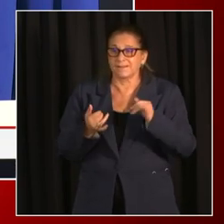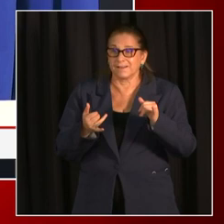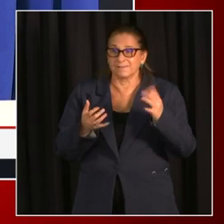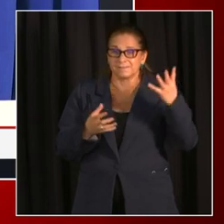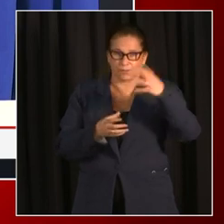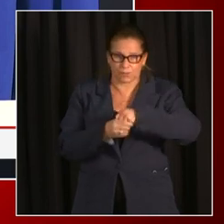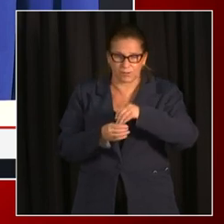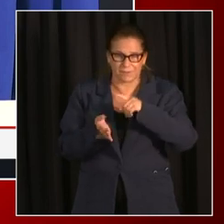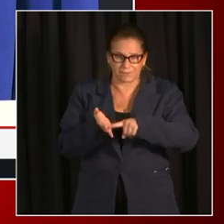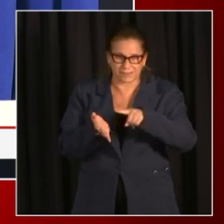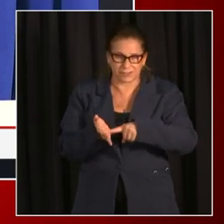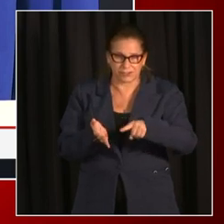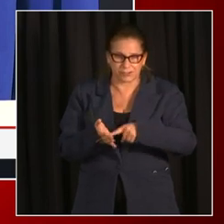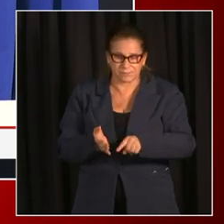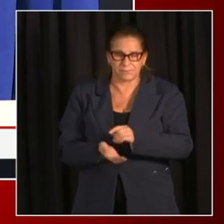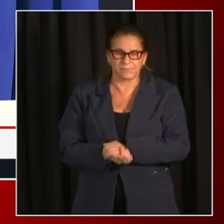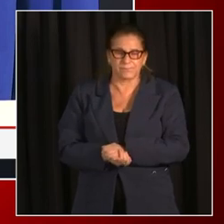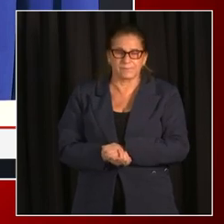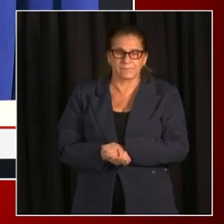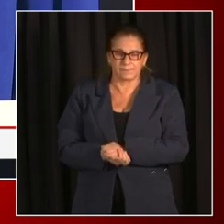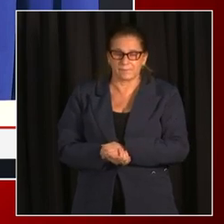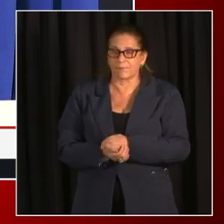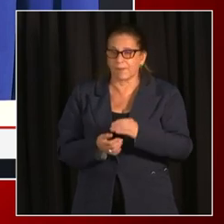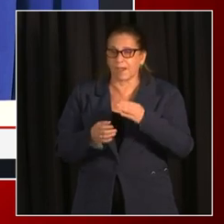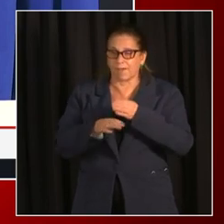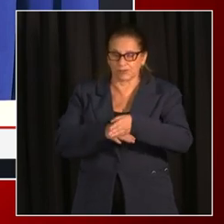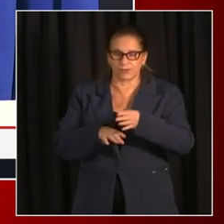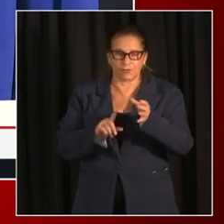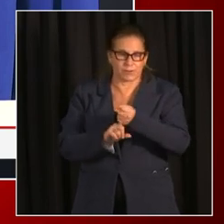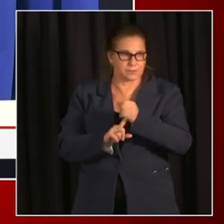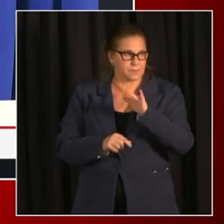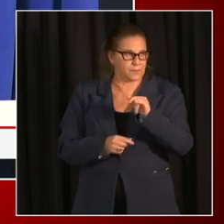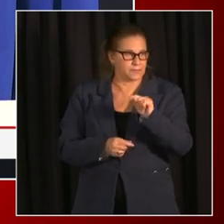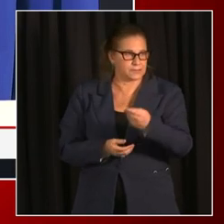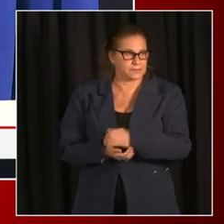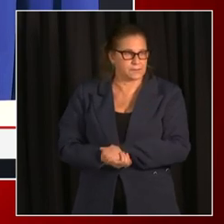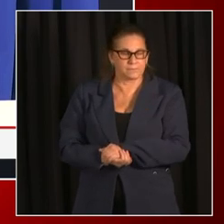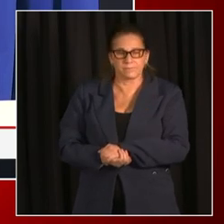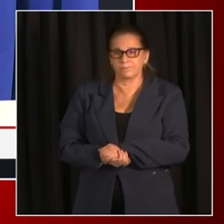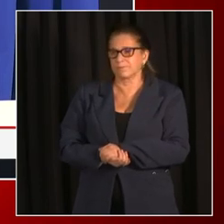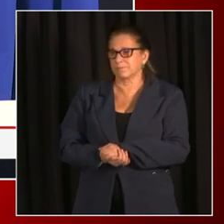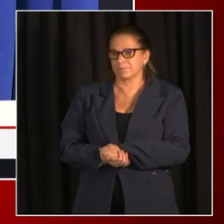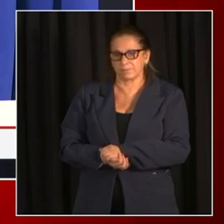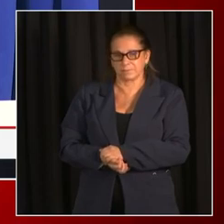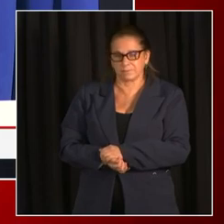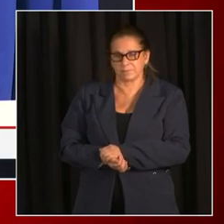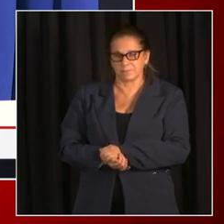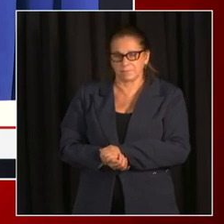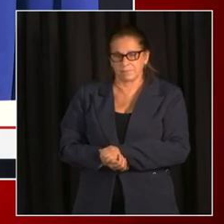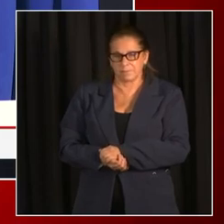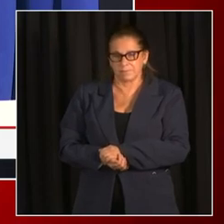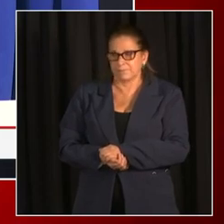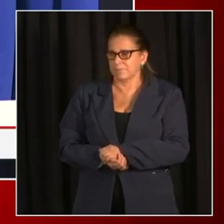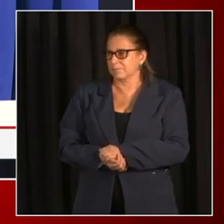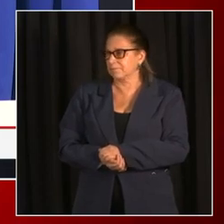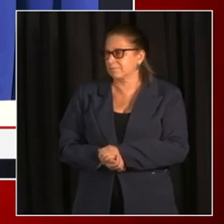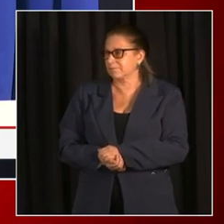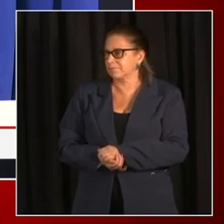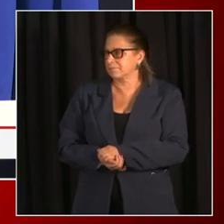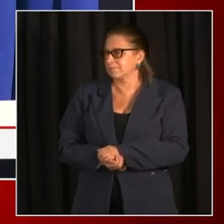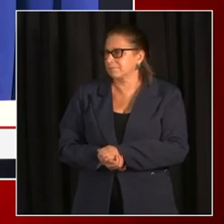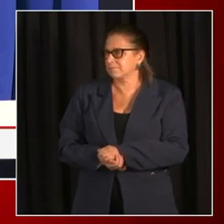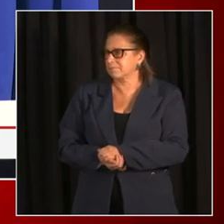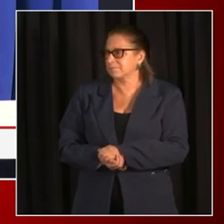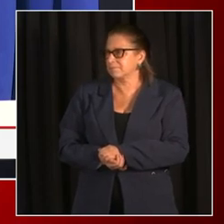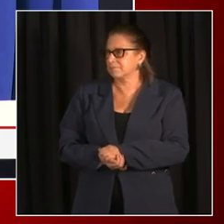that has continued after the arrest made on Thursday. Stephanie and Julie. And This then question I'm is for probably Mayor going to Bowser. wrap